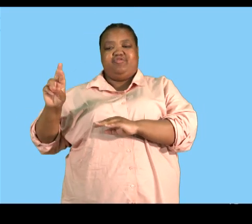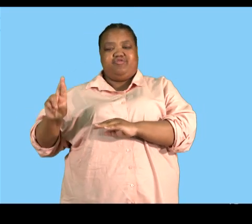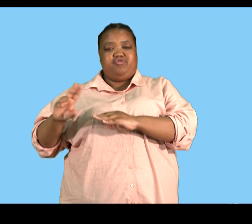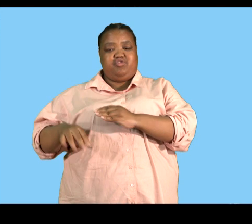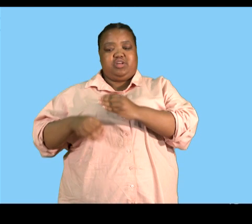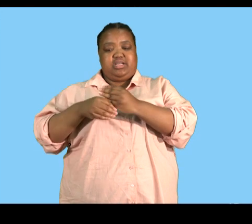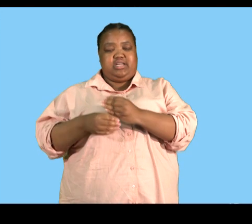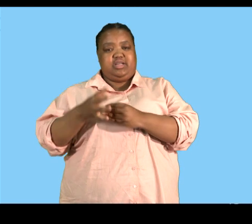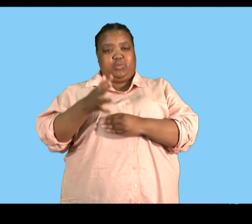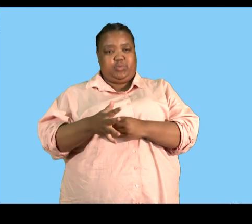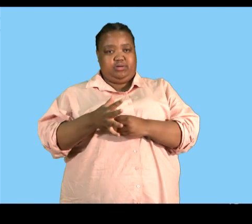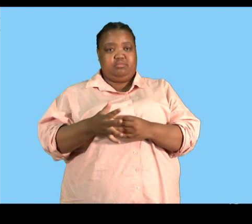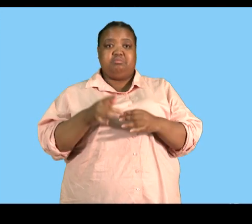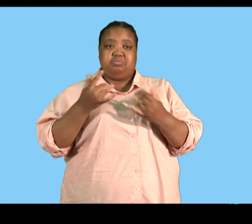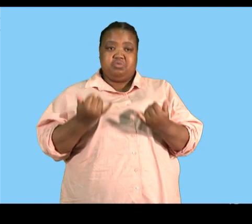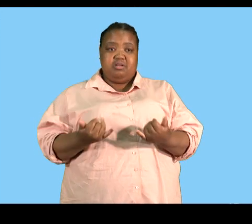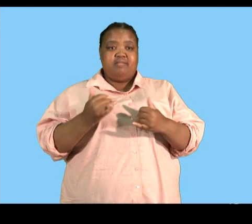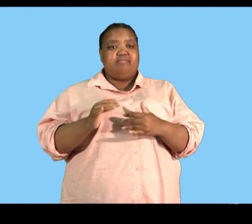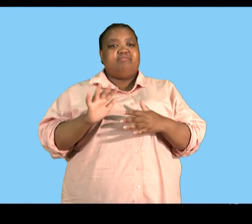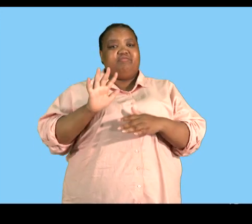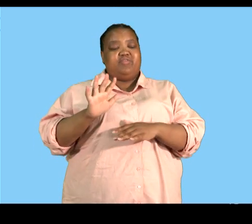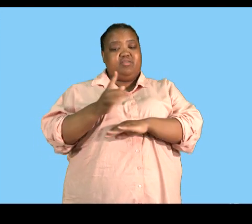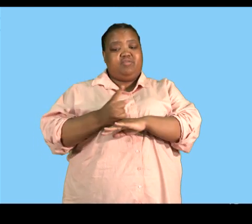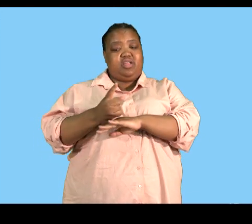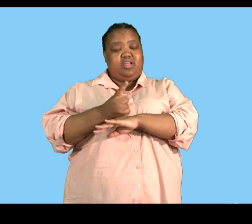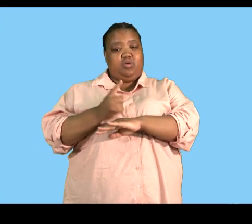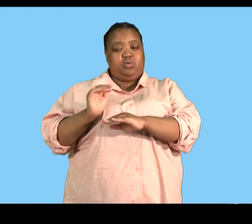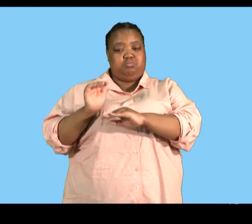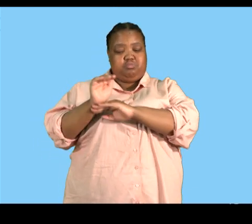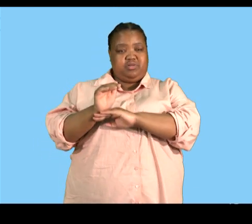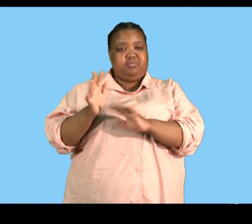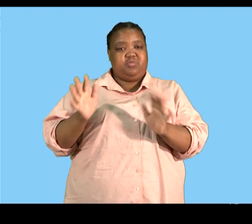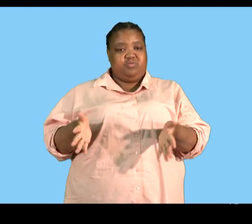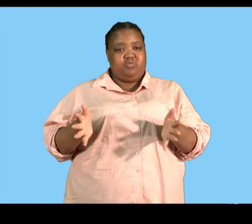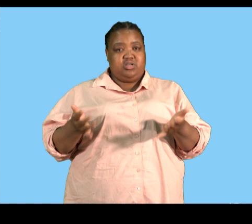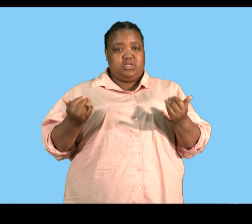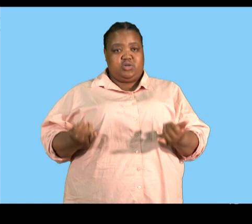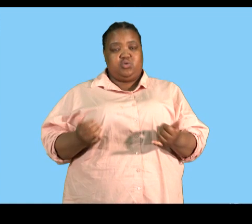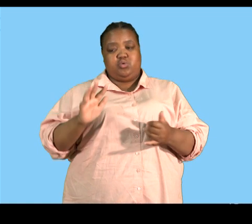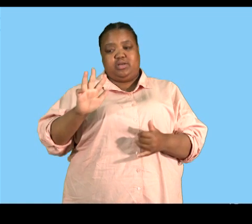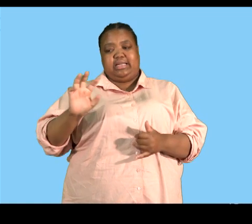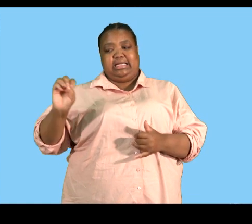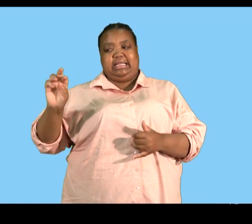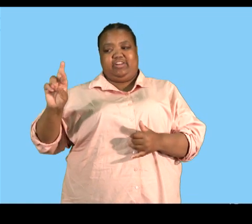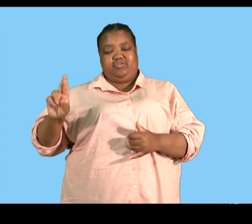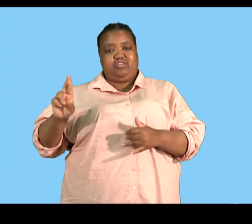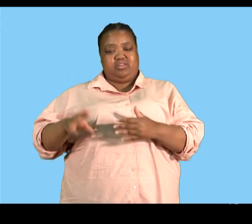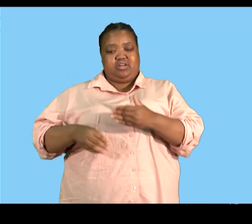it means they will be charged this 900 for part thereof. Now the